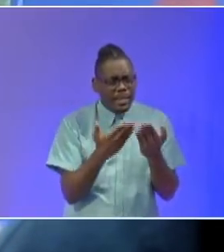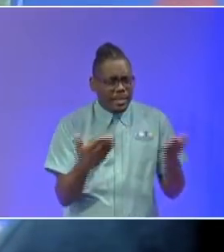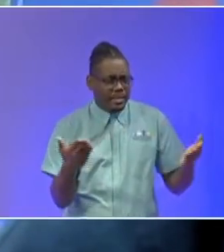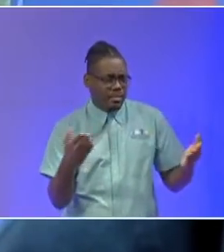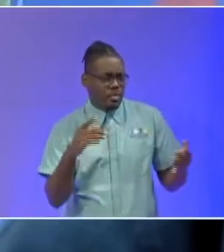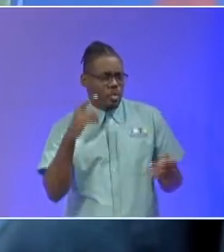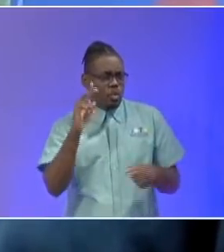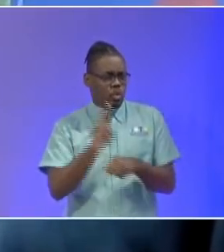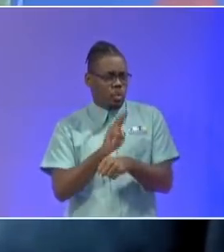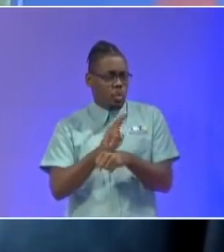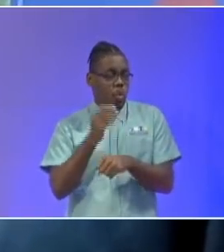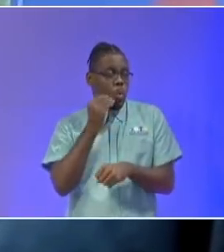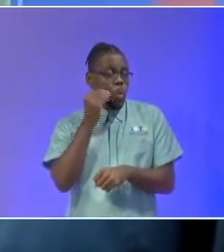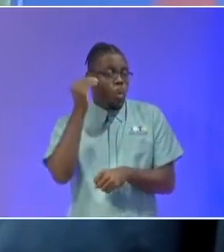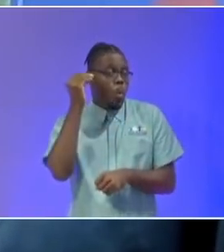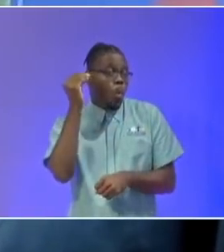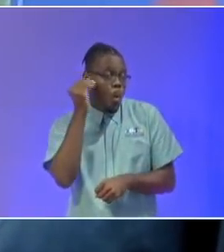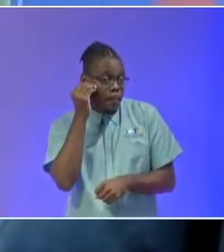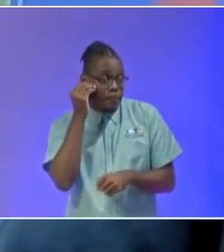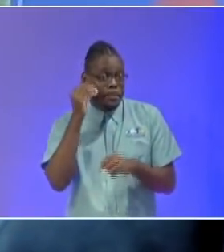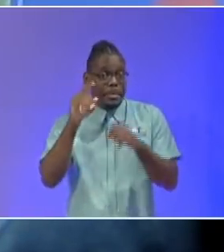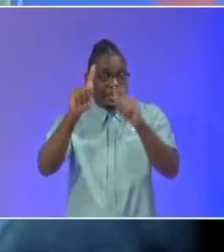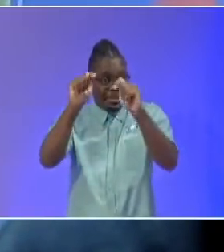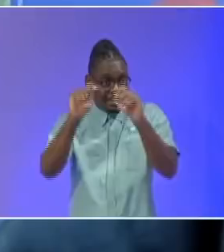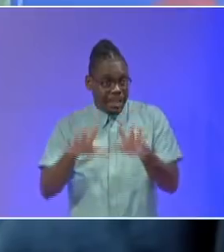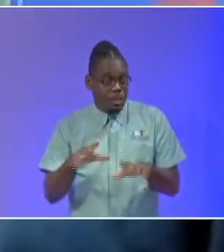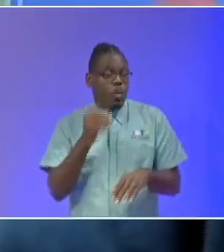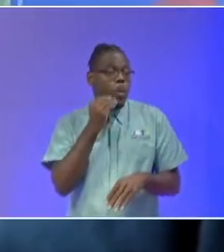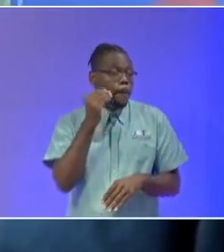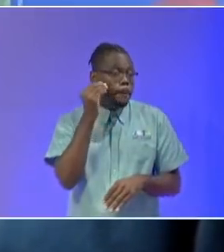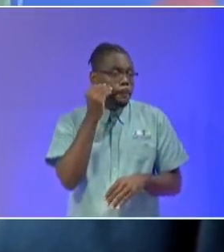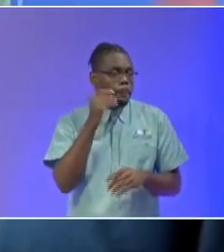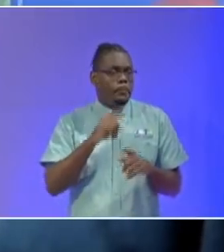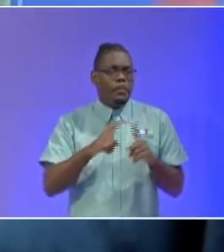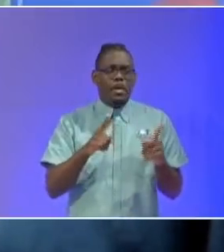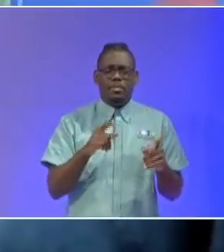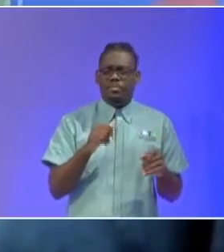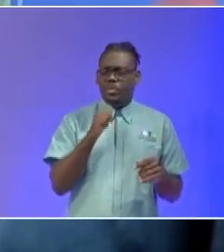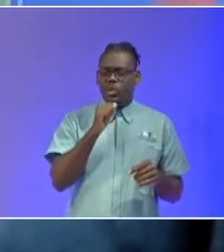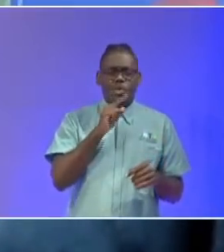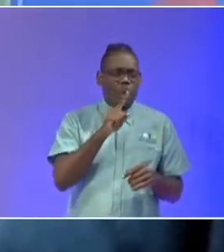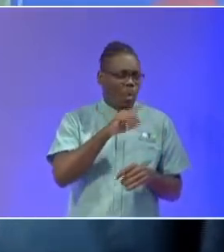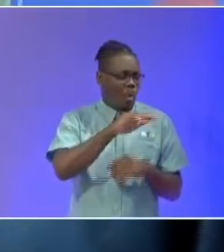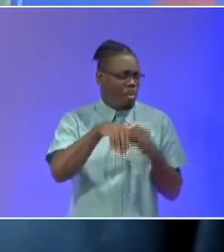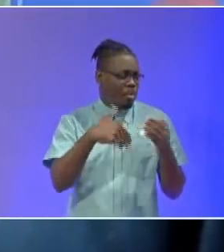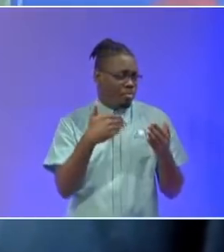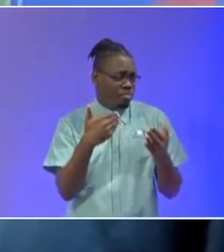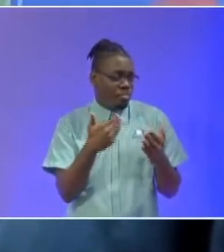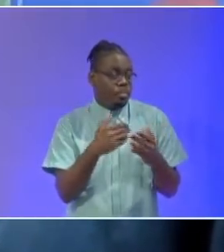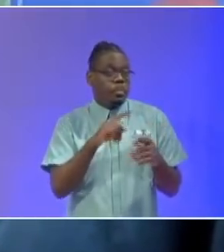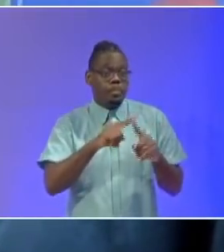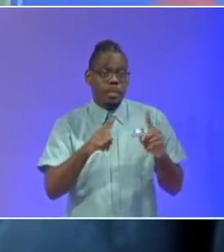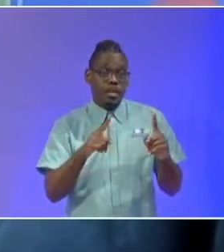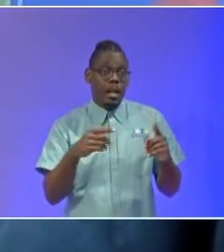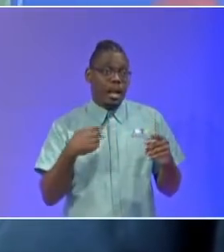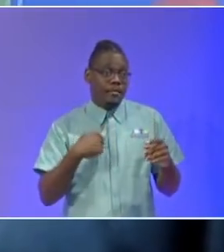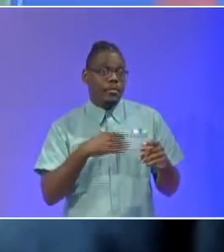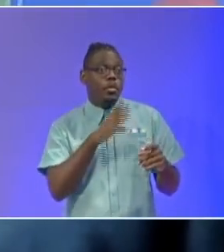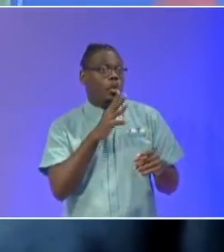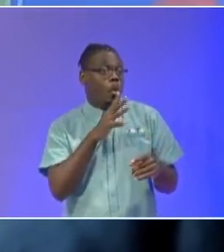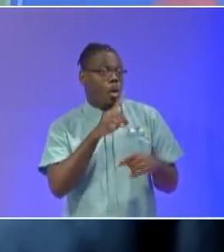vaccination, avoiding the worst of COVID and so on, but the issue of transmissibility, is that something that would be factored